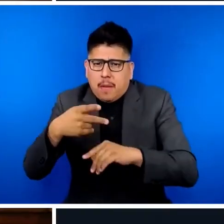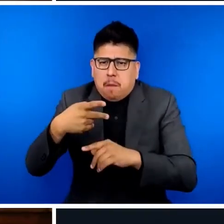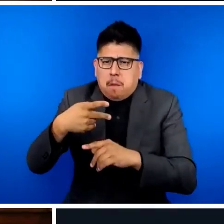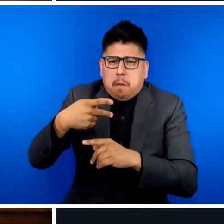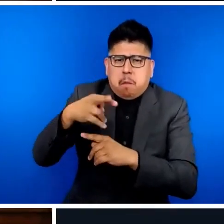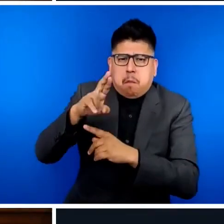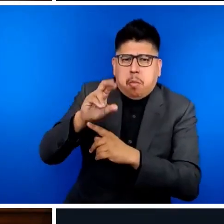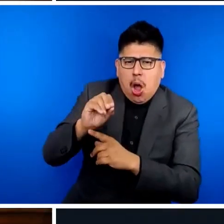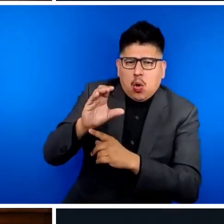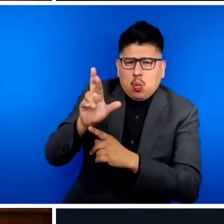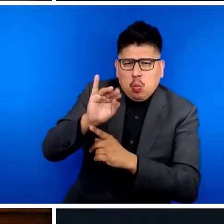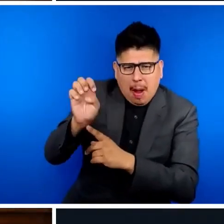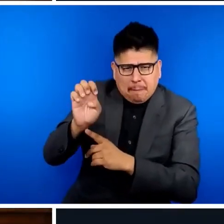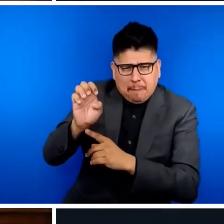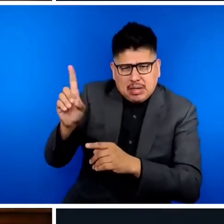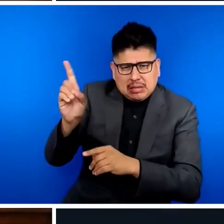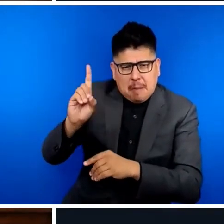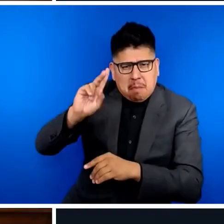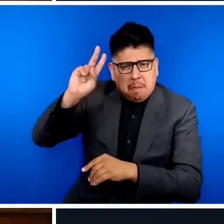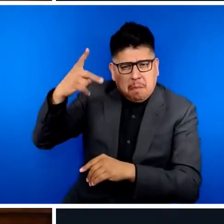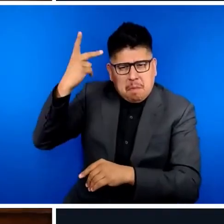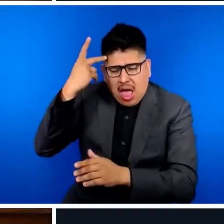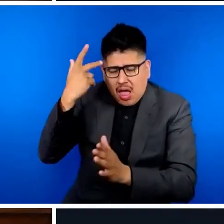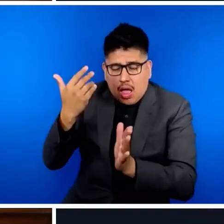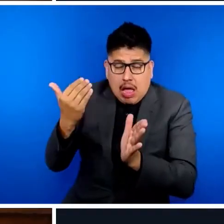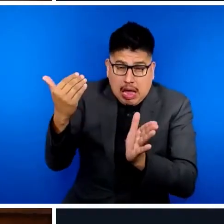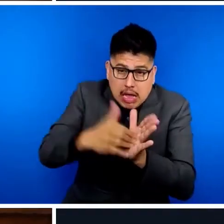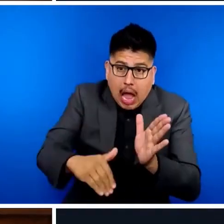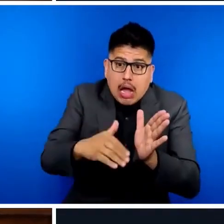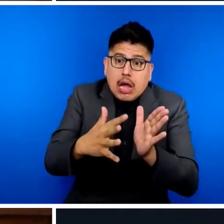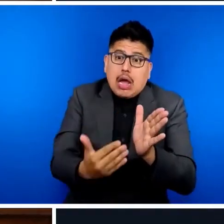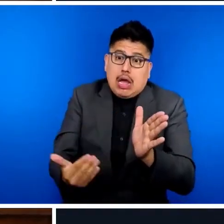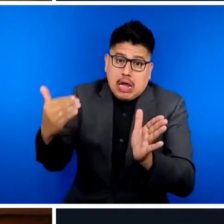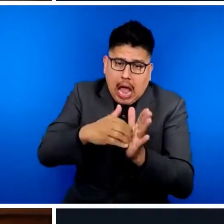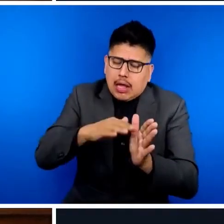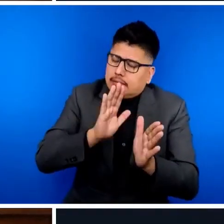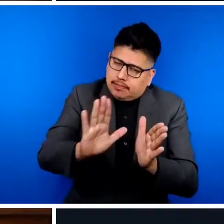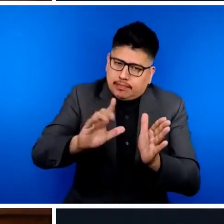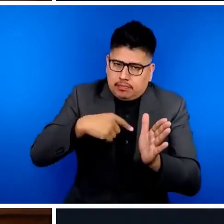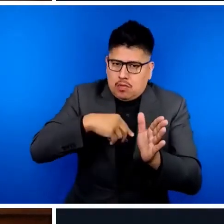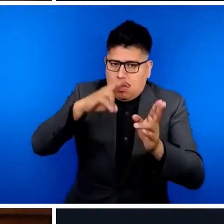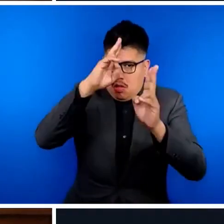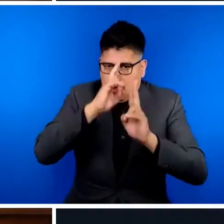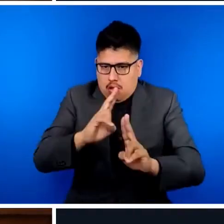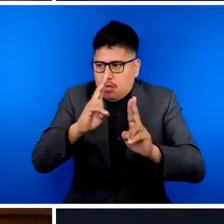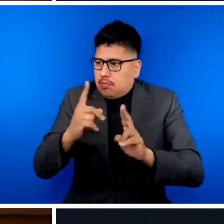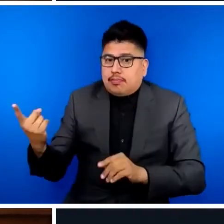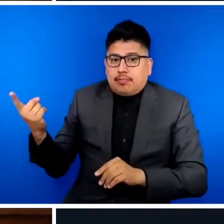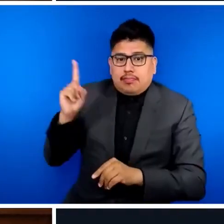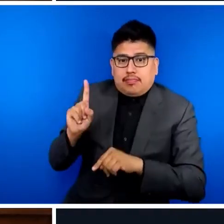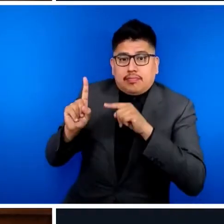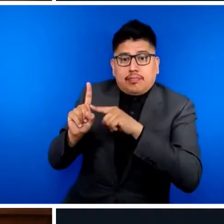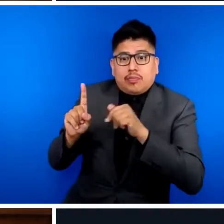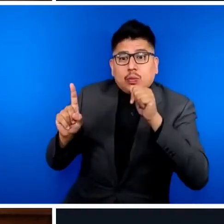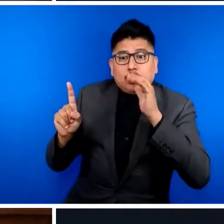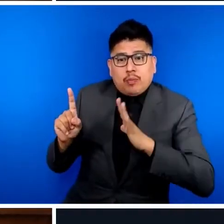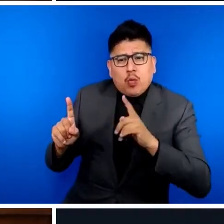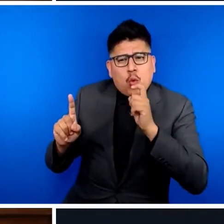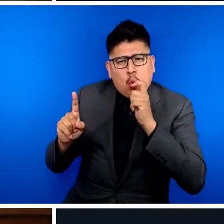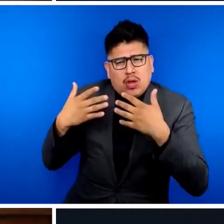and again. We are honored to be joined tonight by a woman who's been through hell,